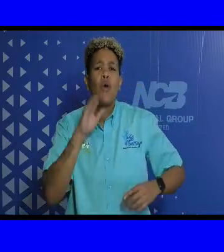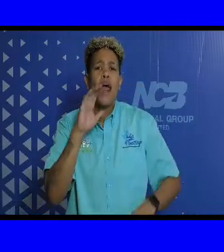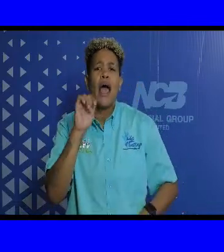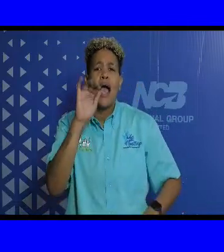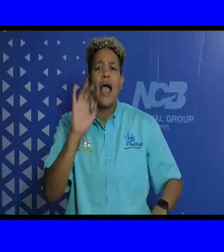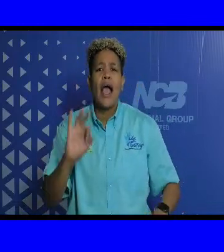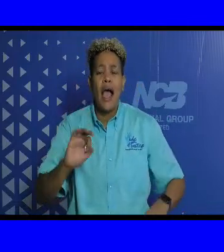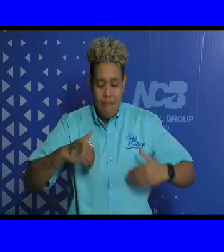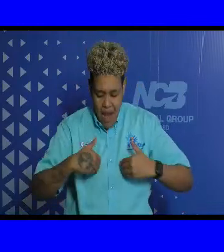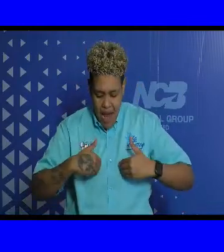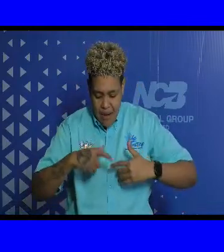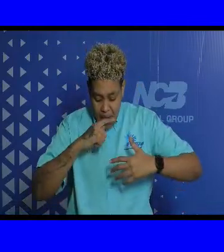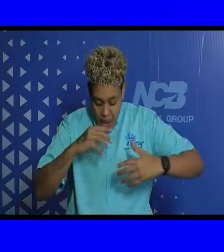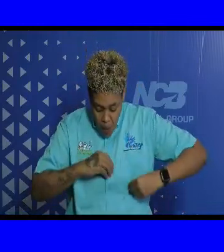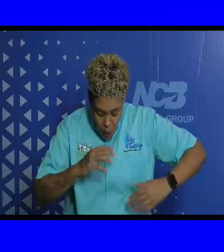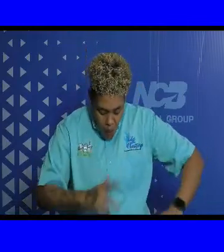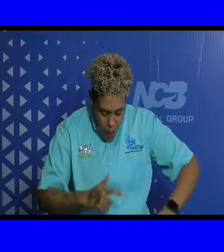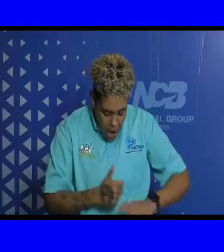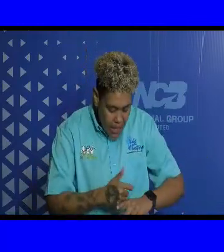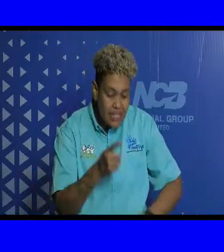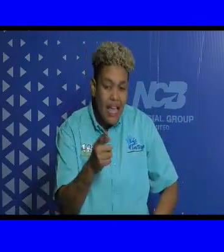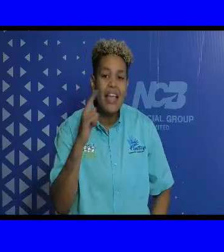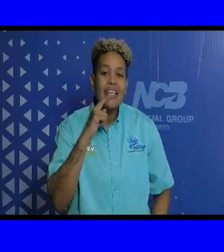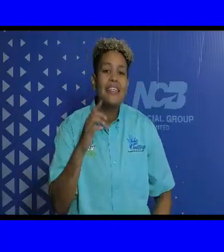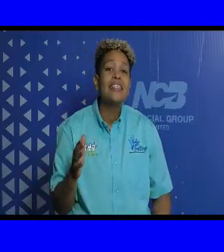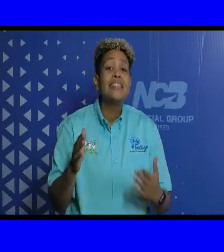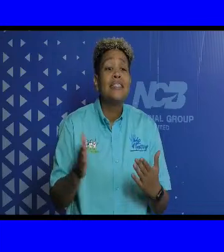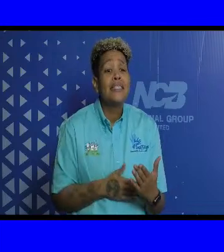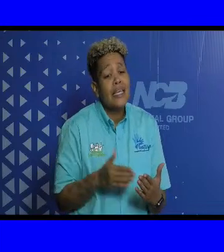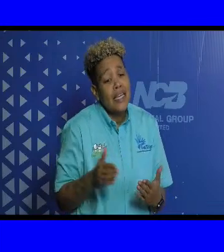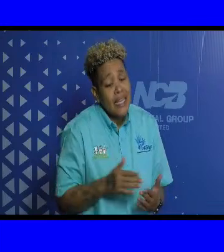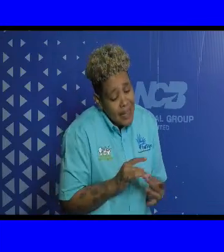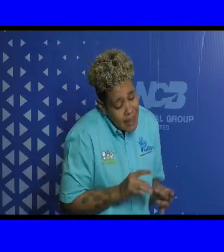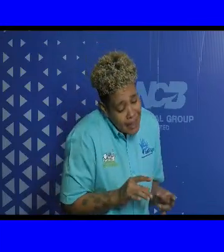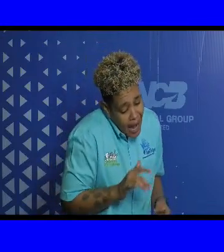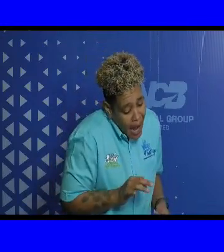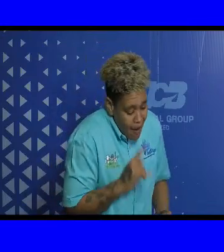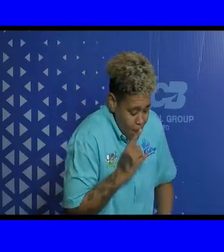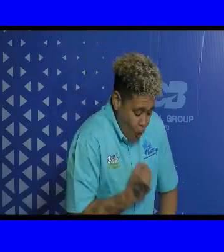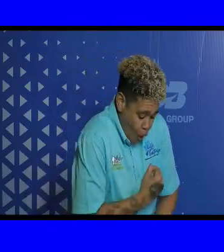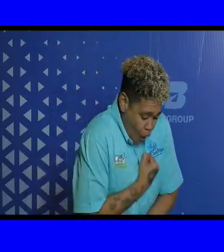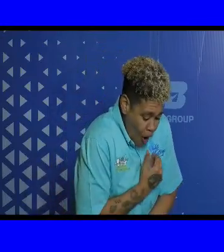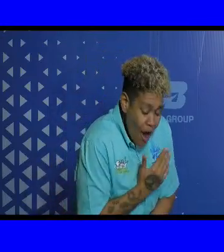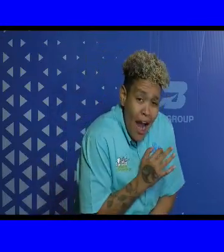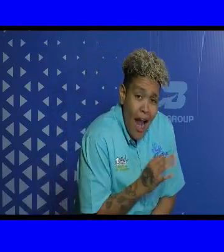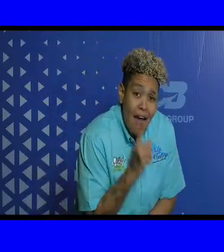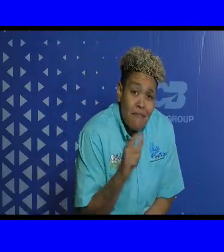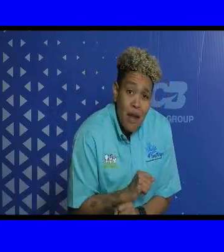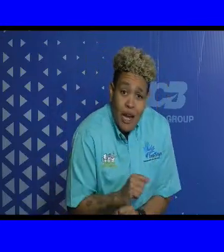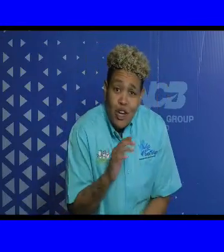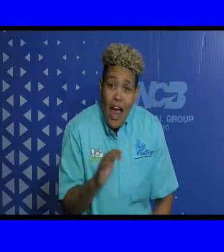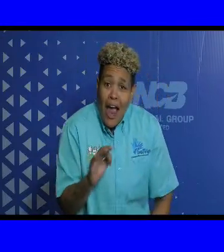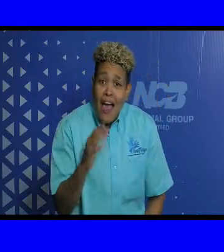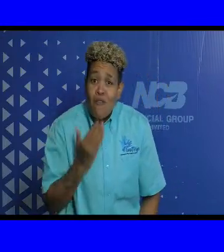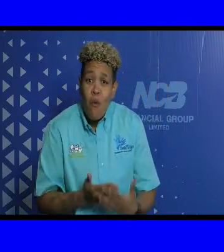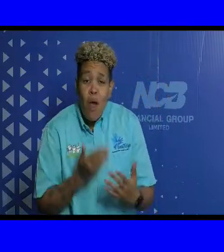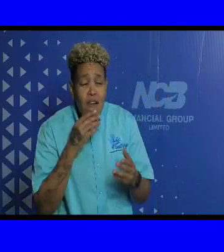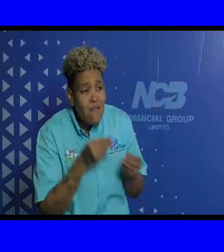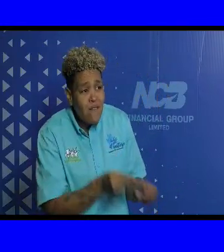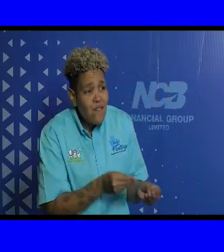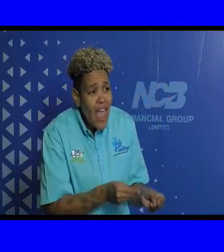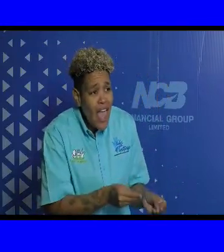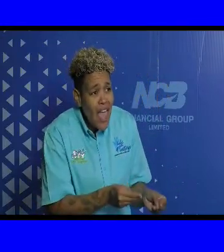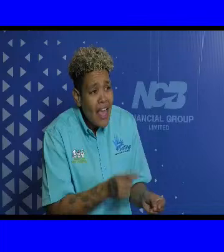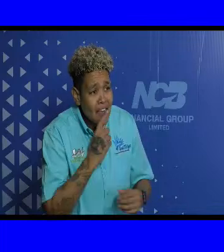calf, as the owner, you sing to the calf, you hug the calf, you ensure the calf is well nourished,